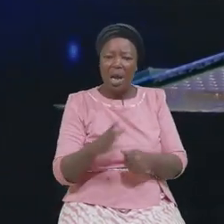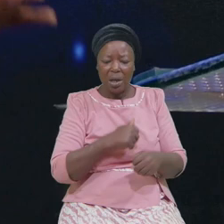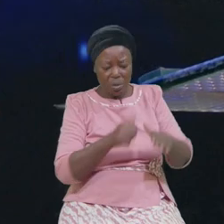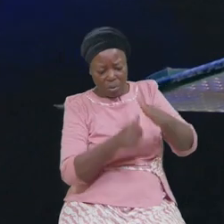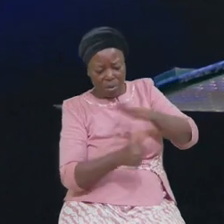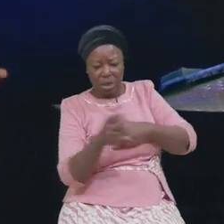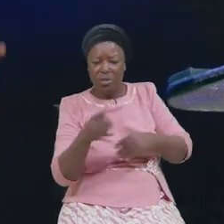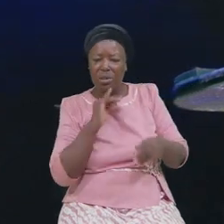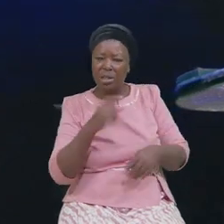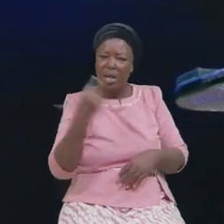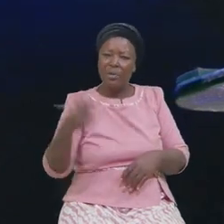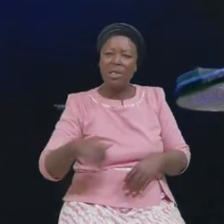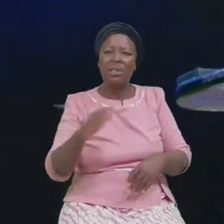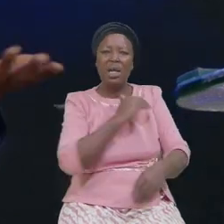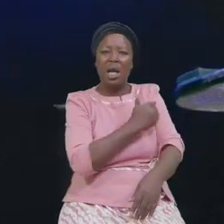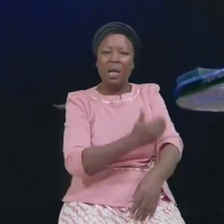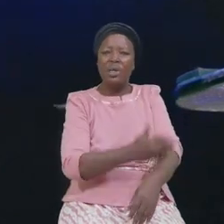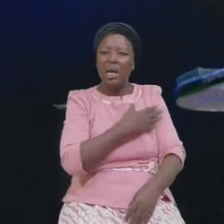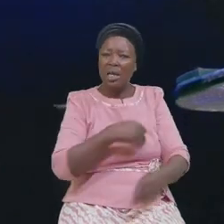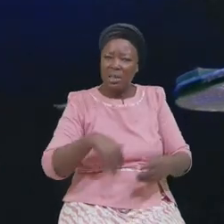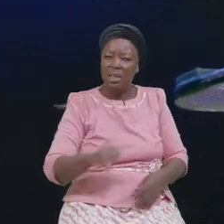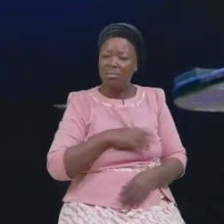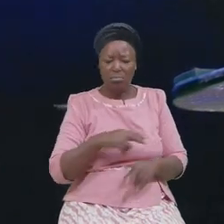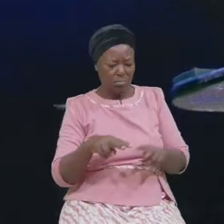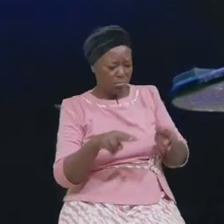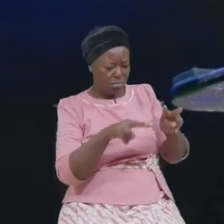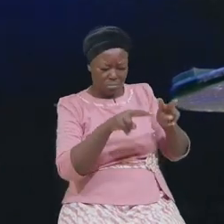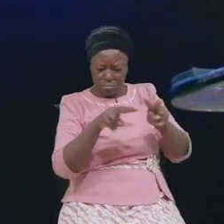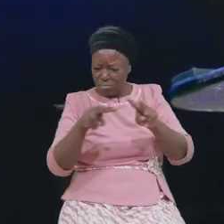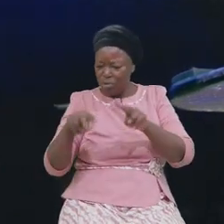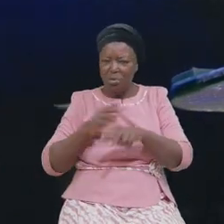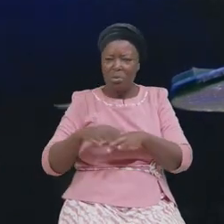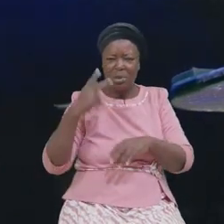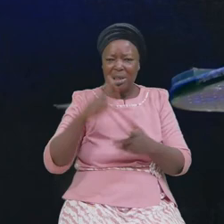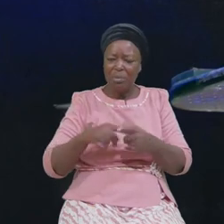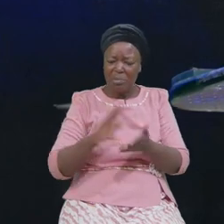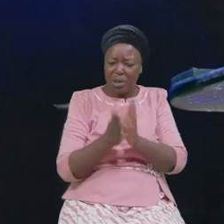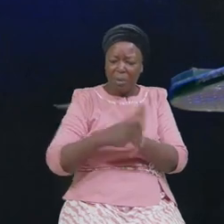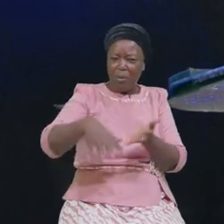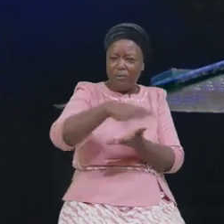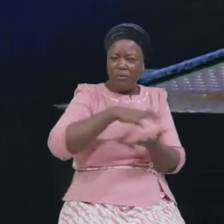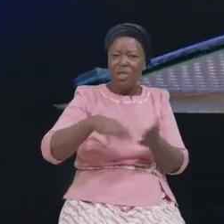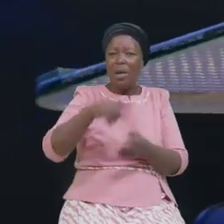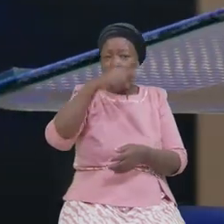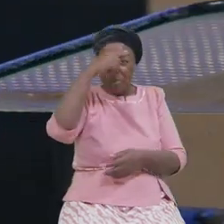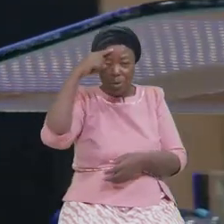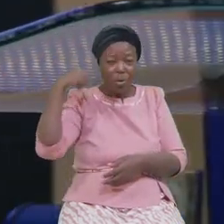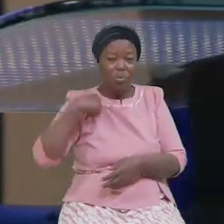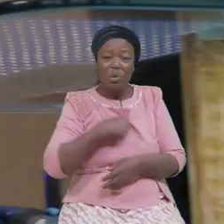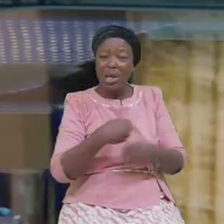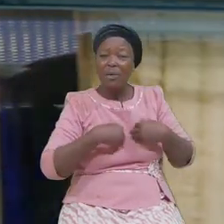And yet, we're looking around. We don't know where to go. We're confused because we have